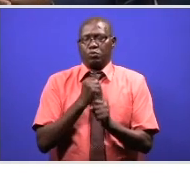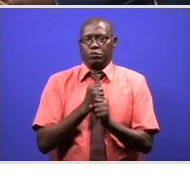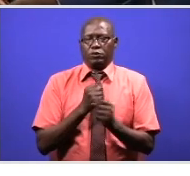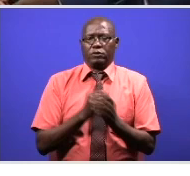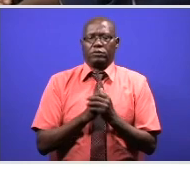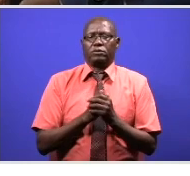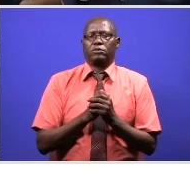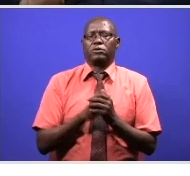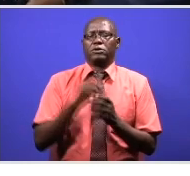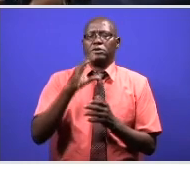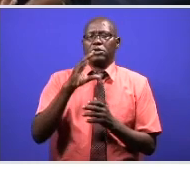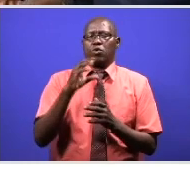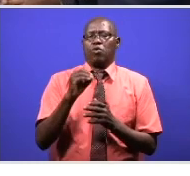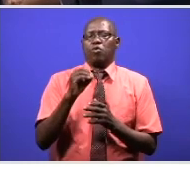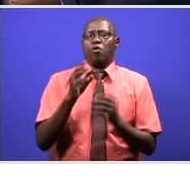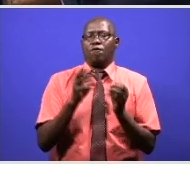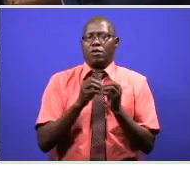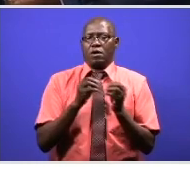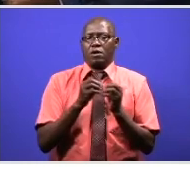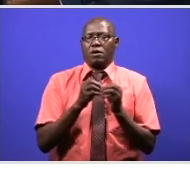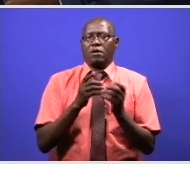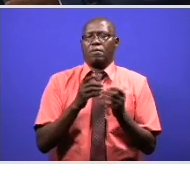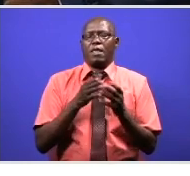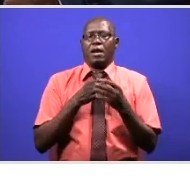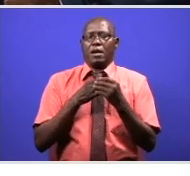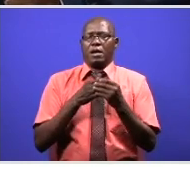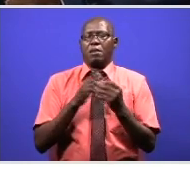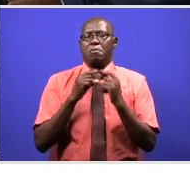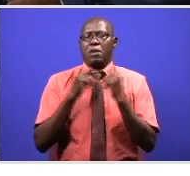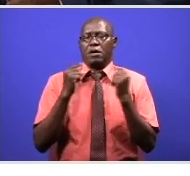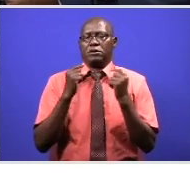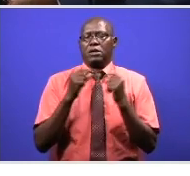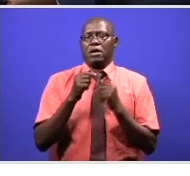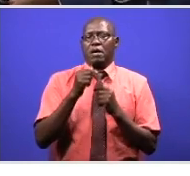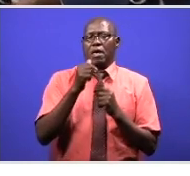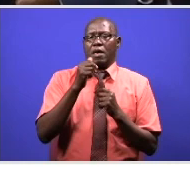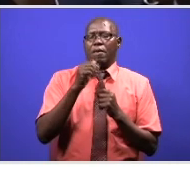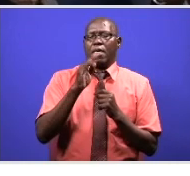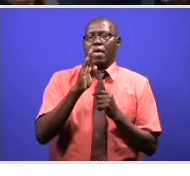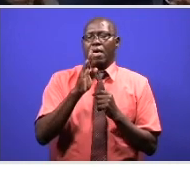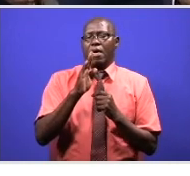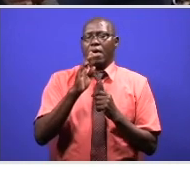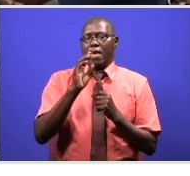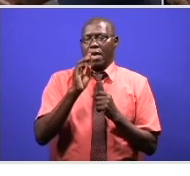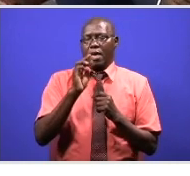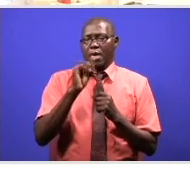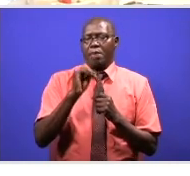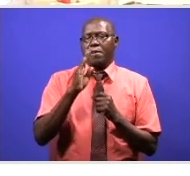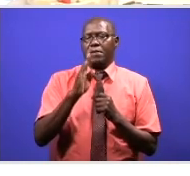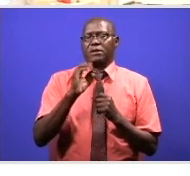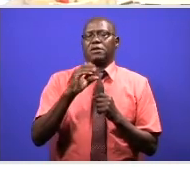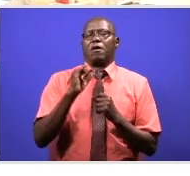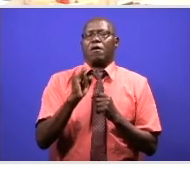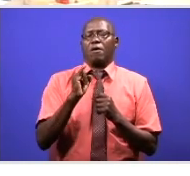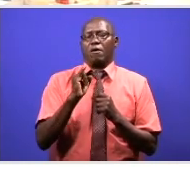Forum, lead pastor of Mission to the Body of Christ International, MBCI, Apostle John Kimani, urged Christians in